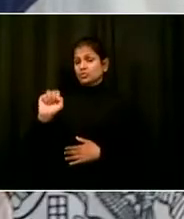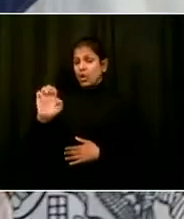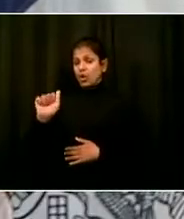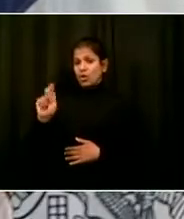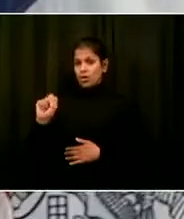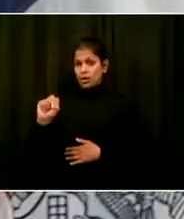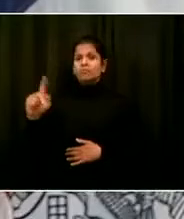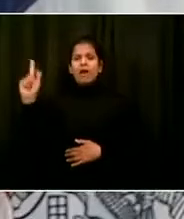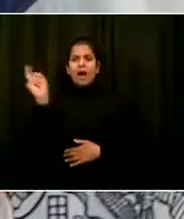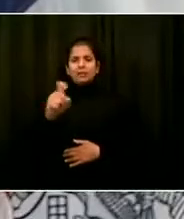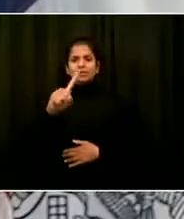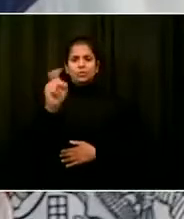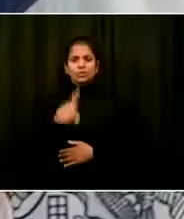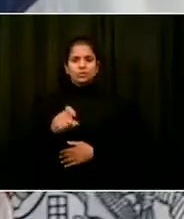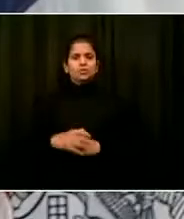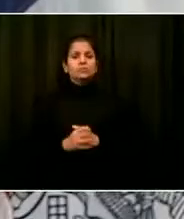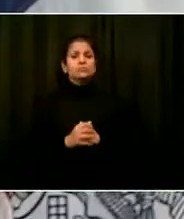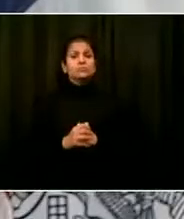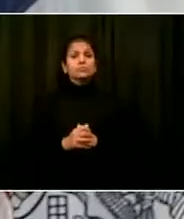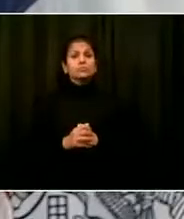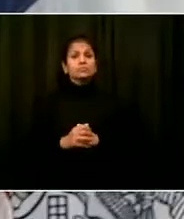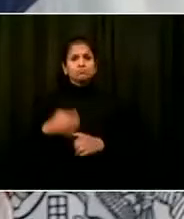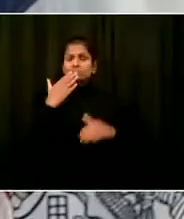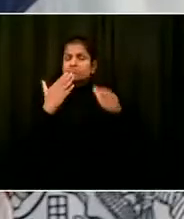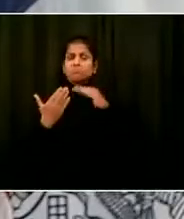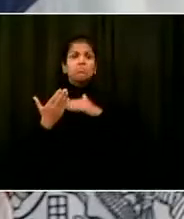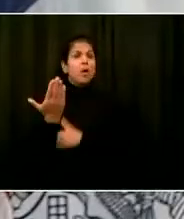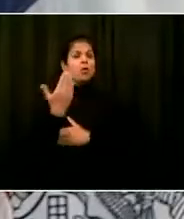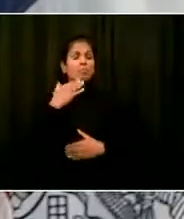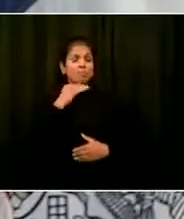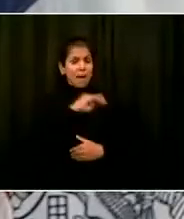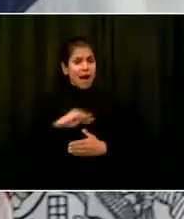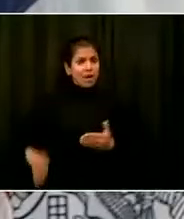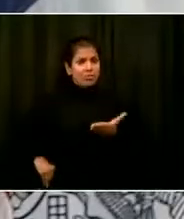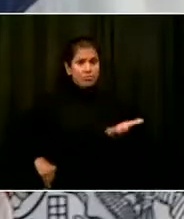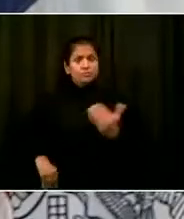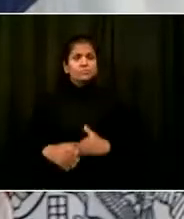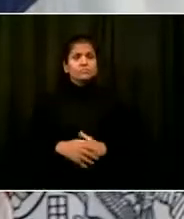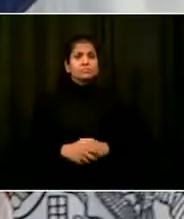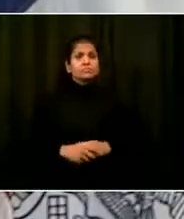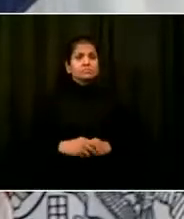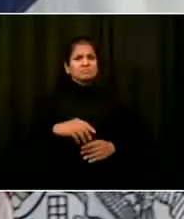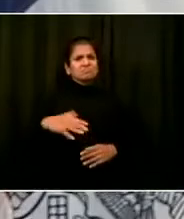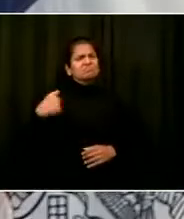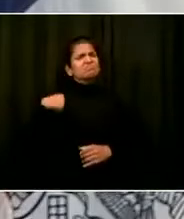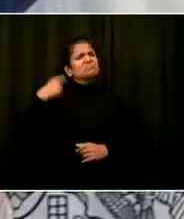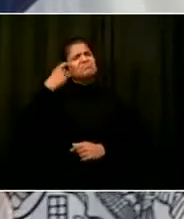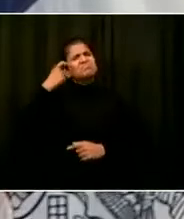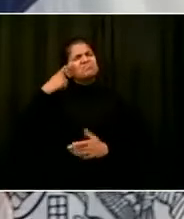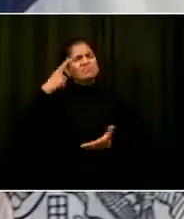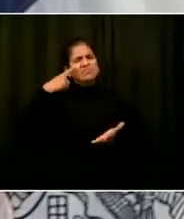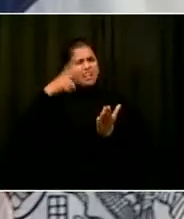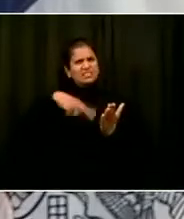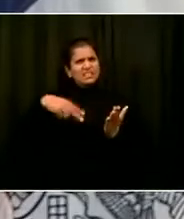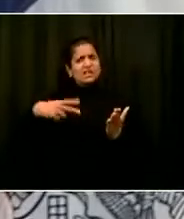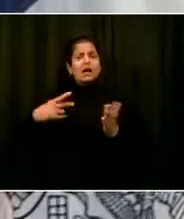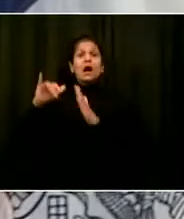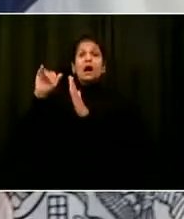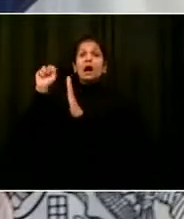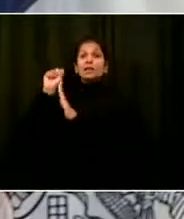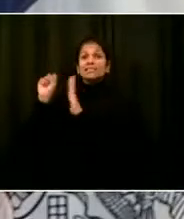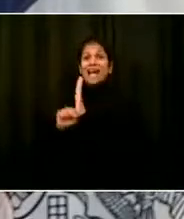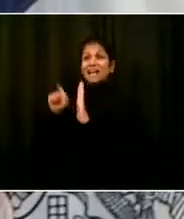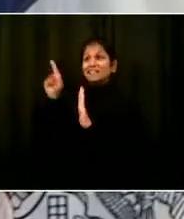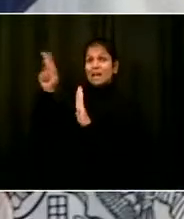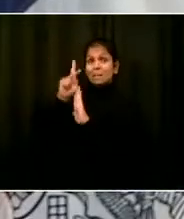morning Mr Mayor um I was just quickly reviewing you know some of the state's guidelines for reopening pools once the orange Zone